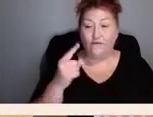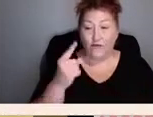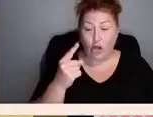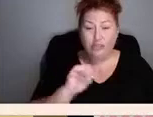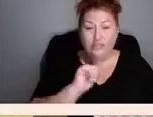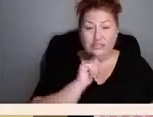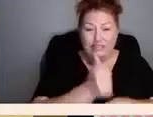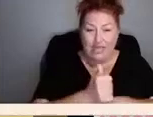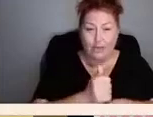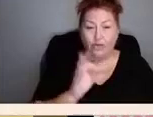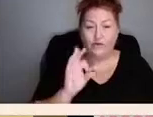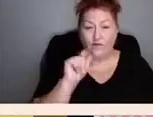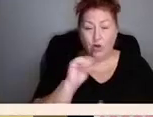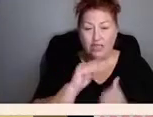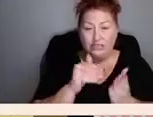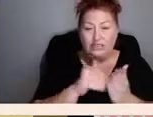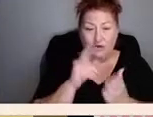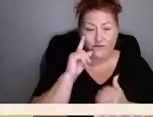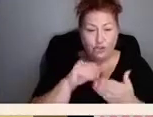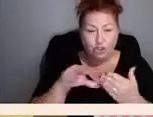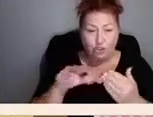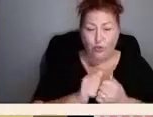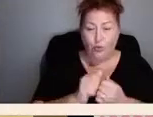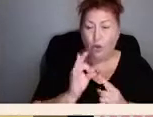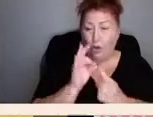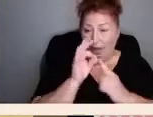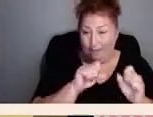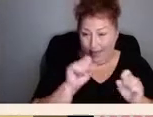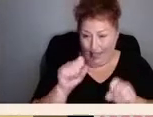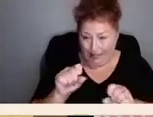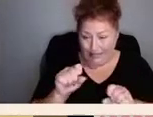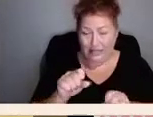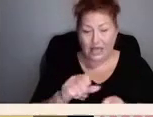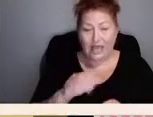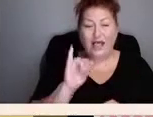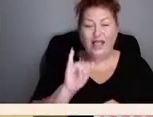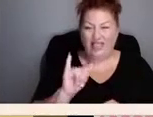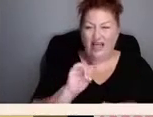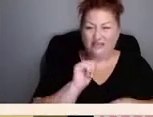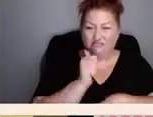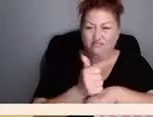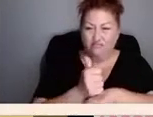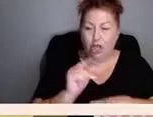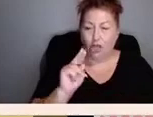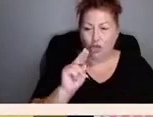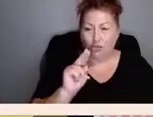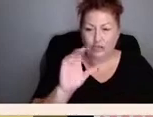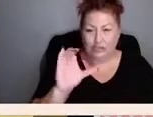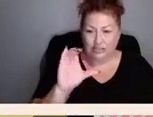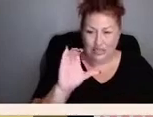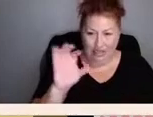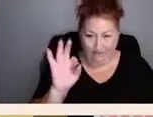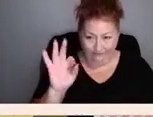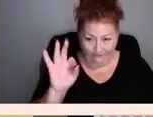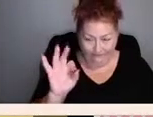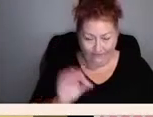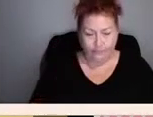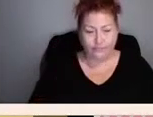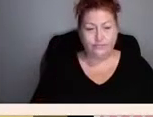it established the Florida Center for Students with Unique Abilities, which is housed at the University of Central